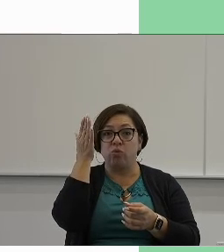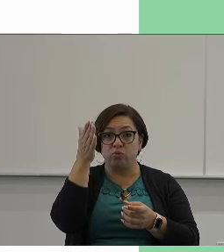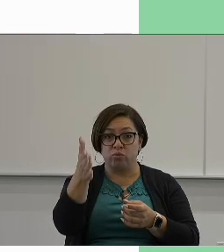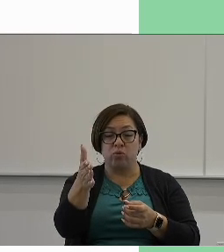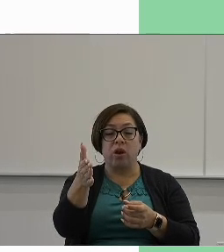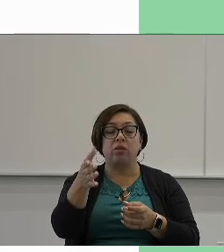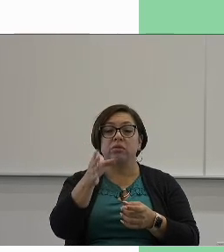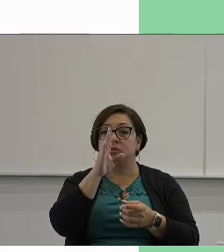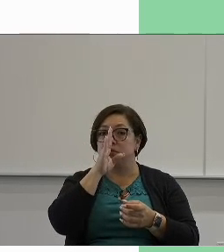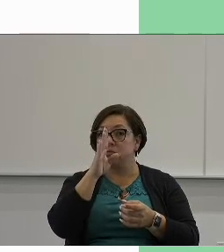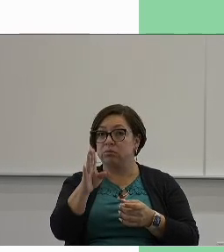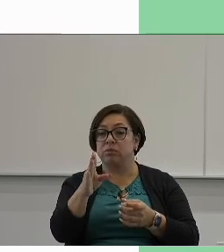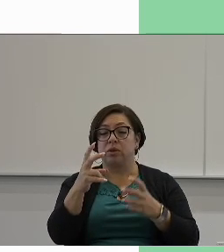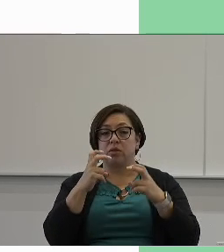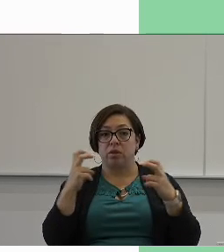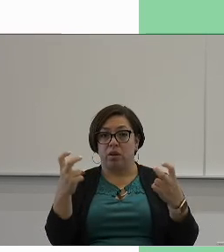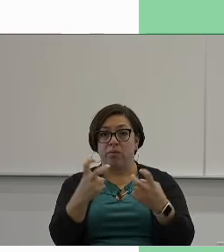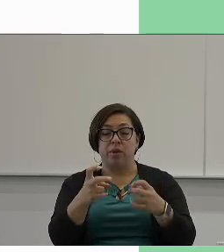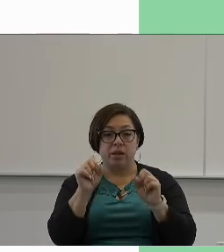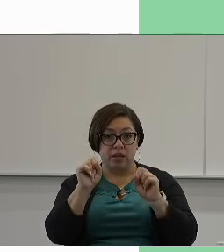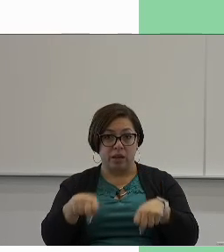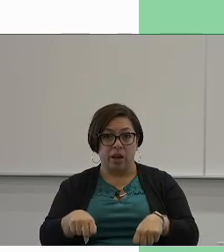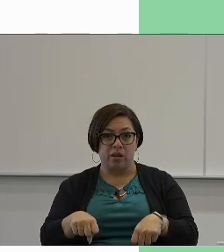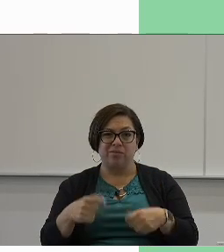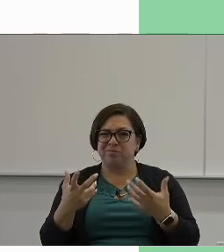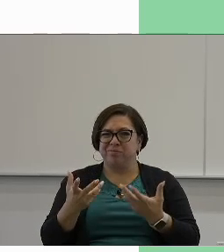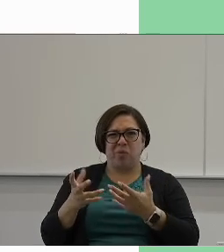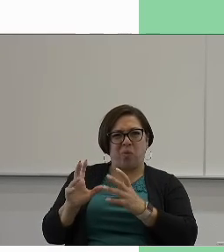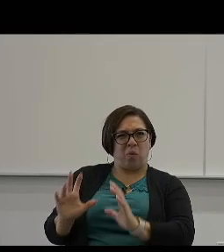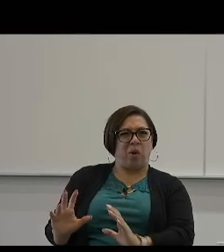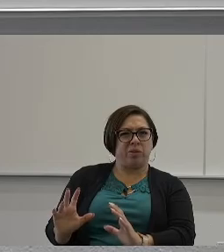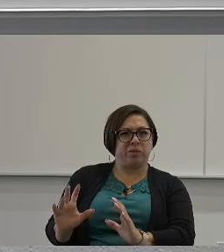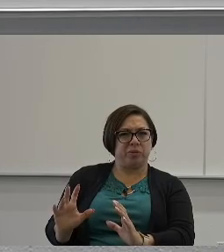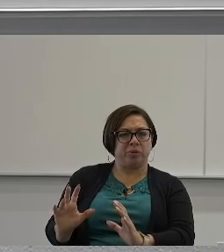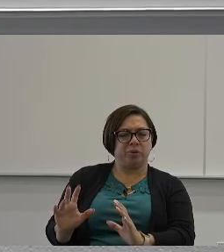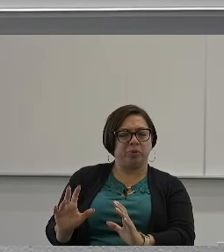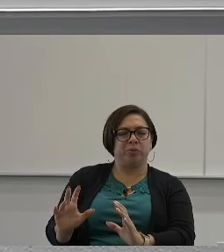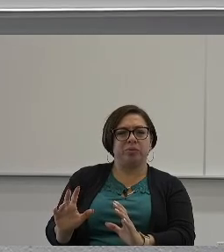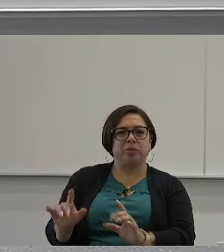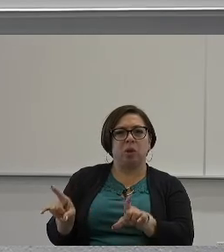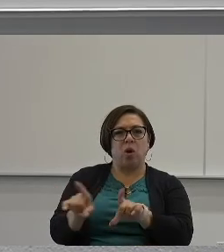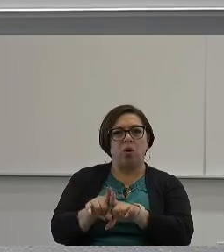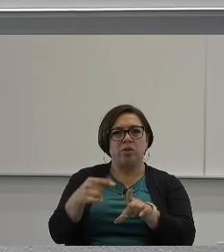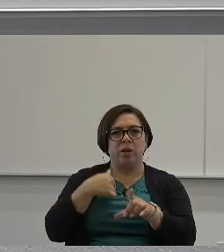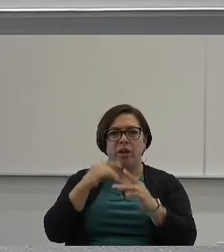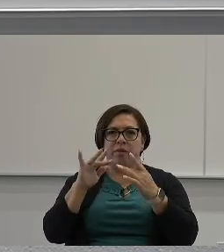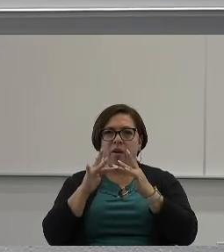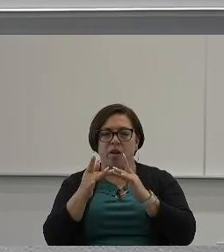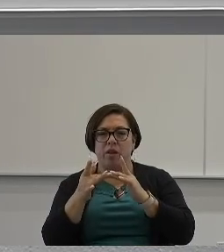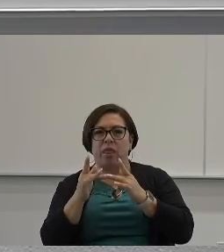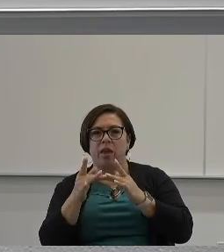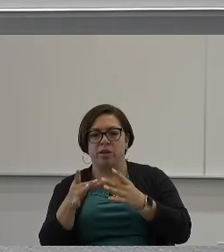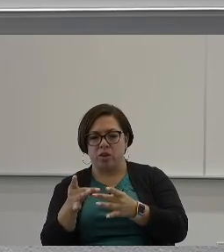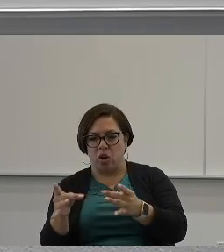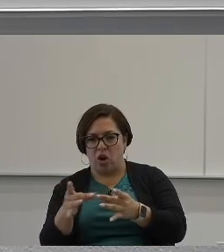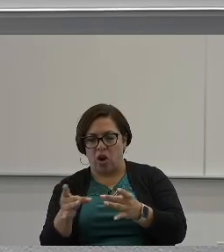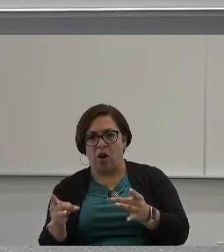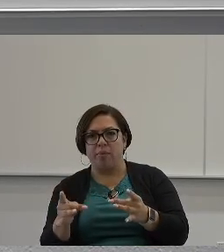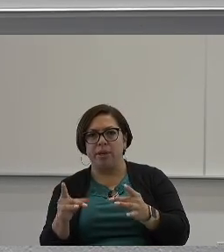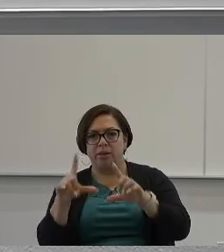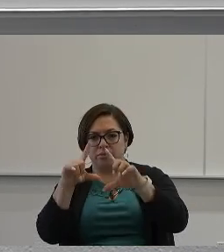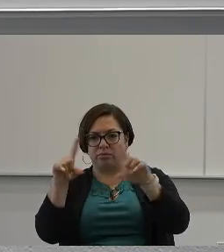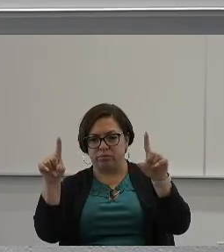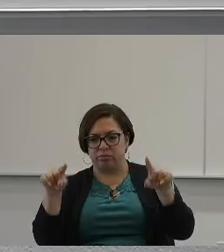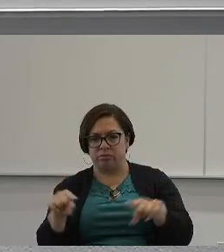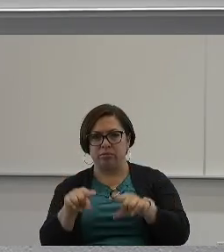to the committee. But for those who don't want to do that, as I mentioned, we also have the online comment cards. Please don't hesitate